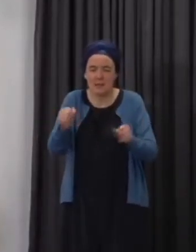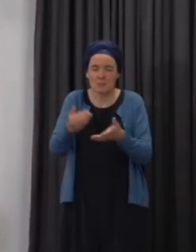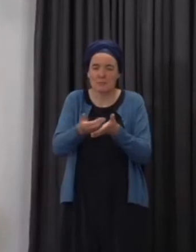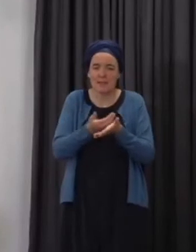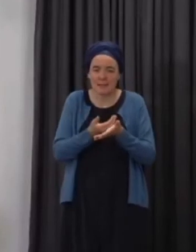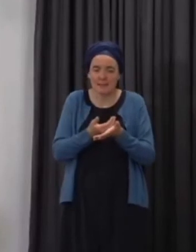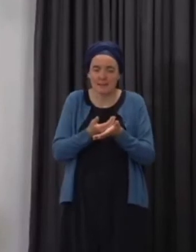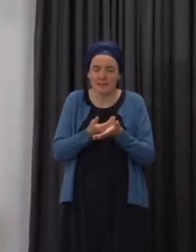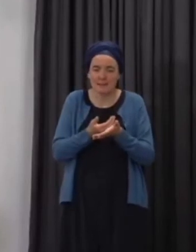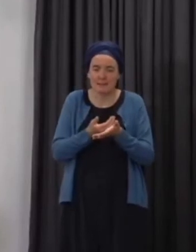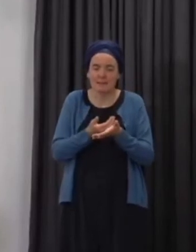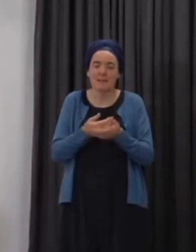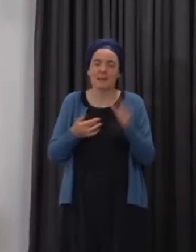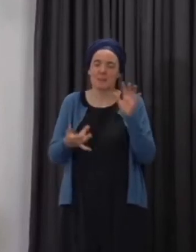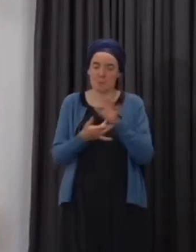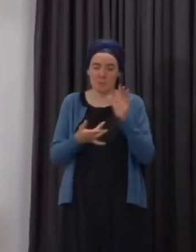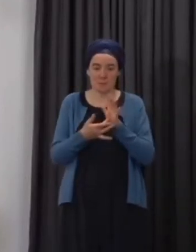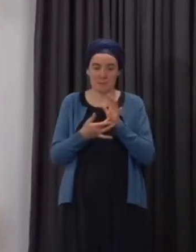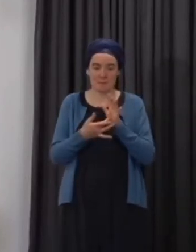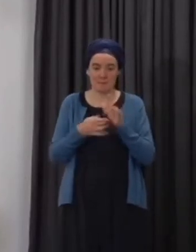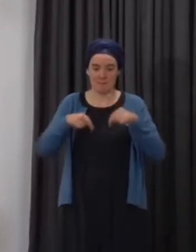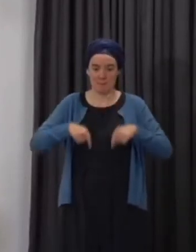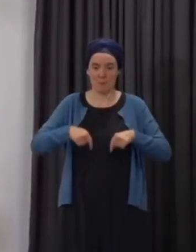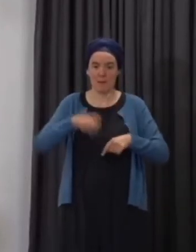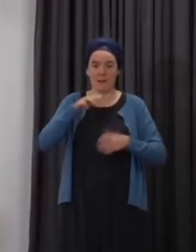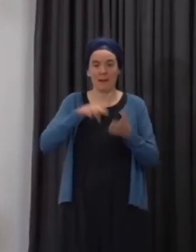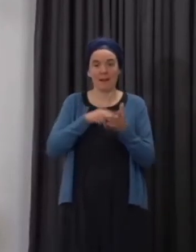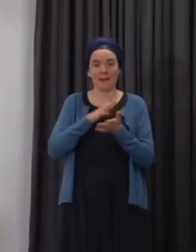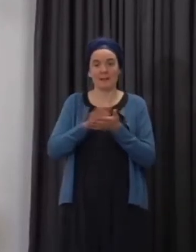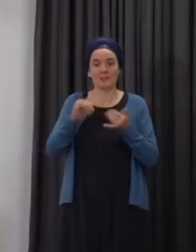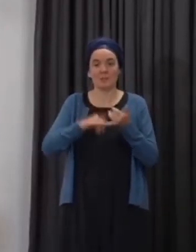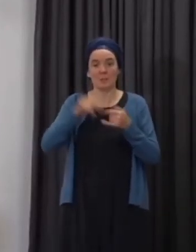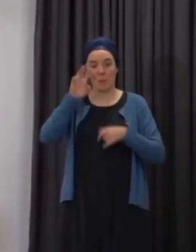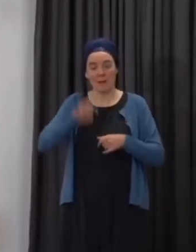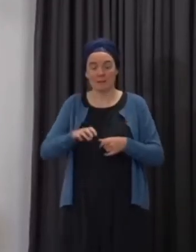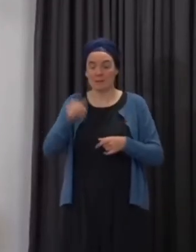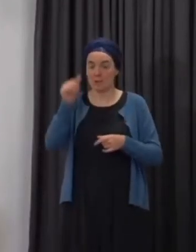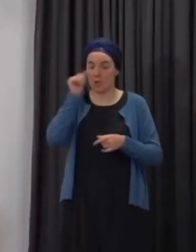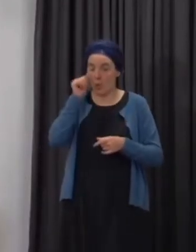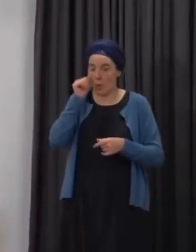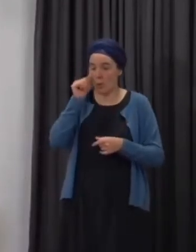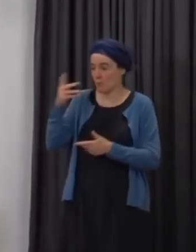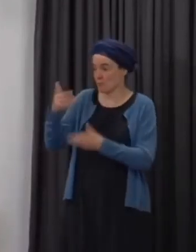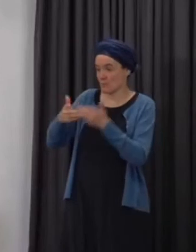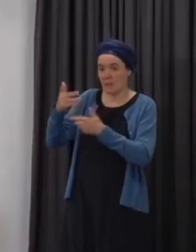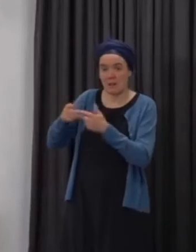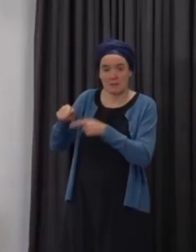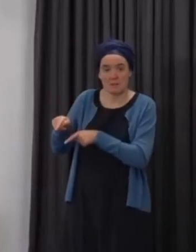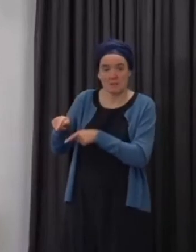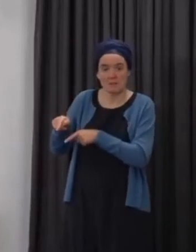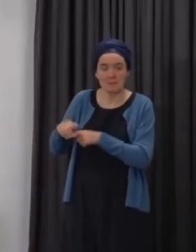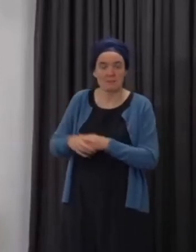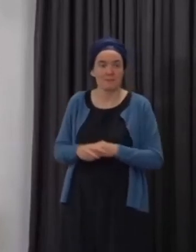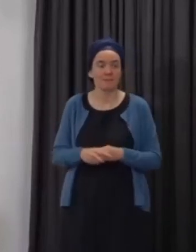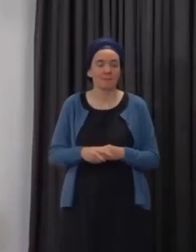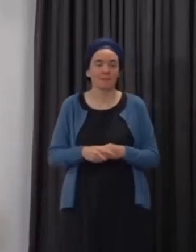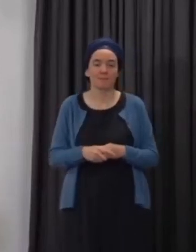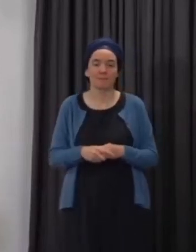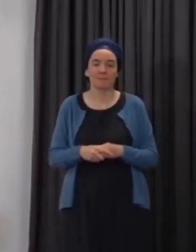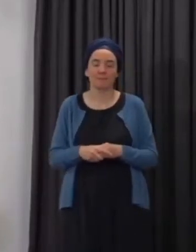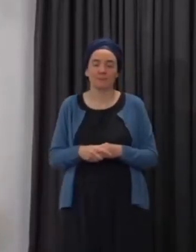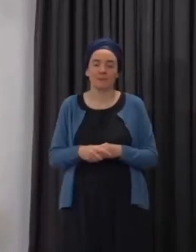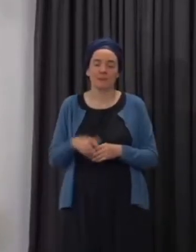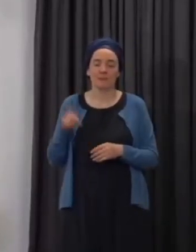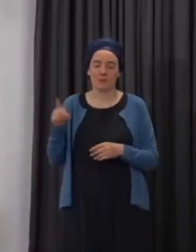health and care system understands what the result of that test is. So the assurance in the testing regime for home testing kits rests with the